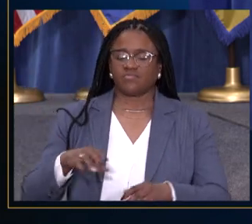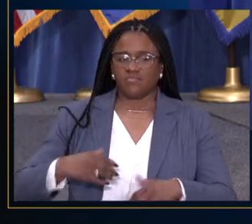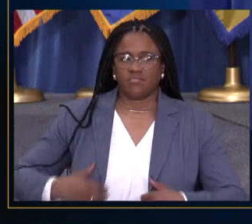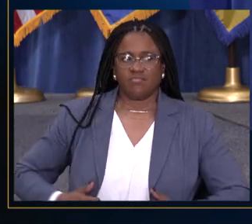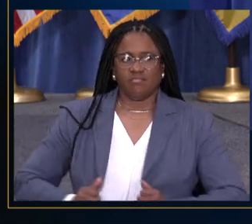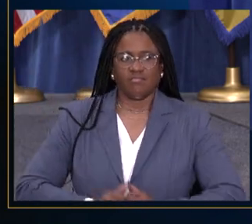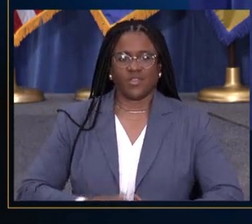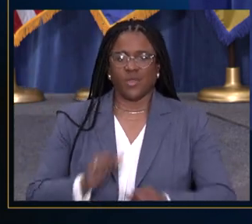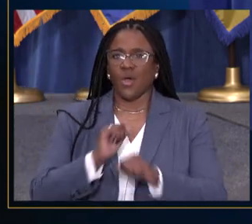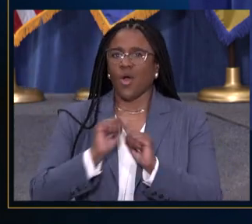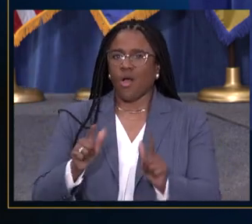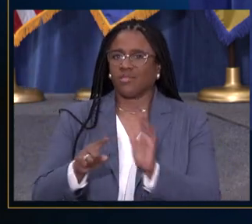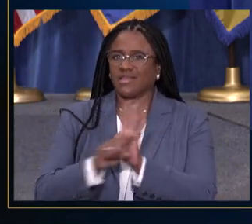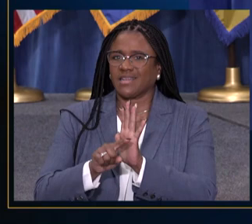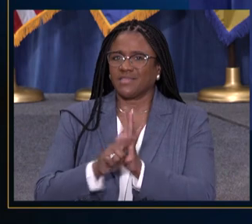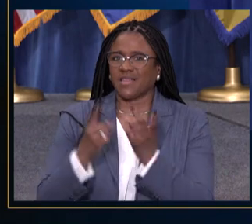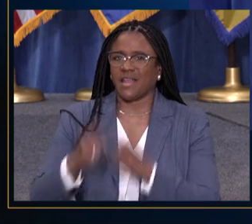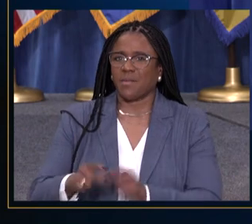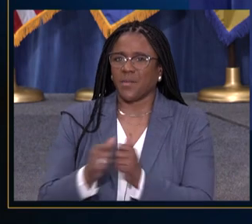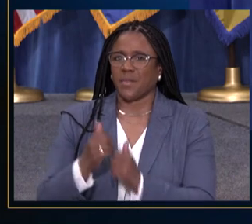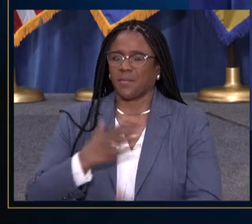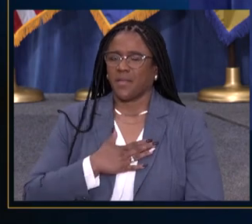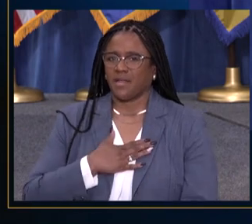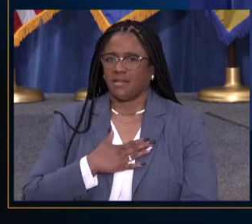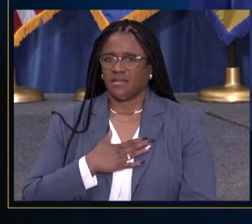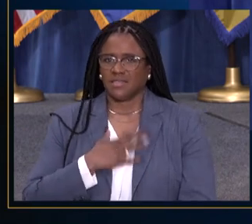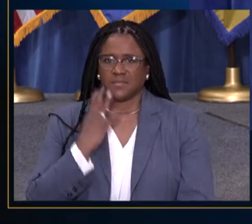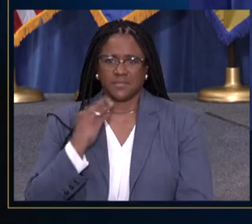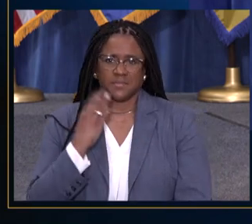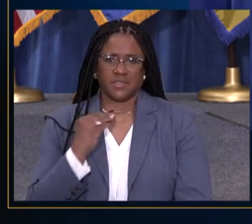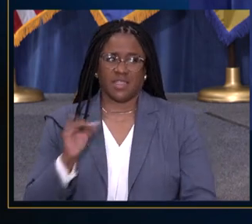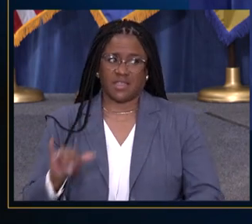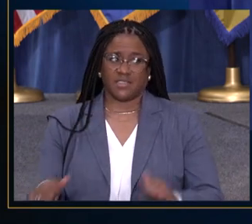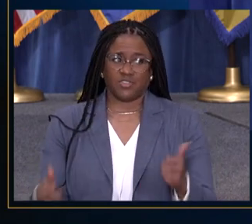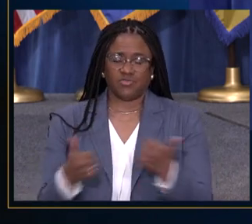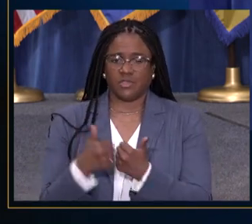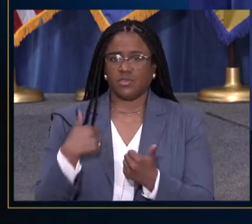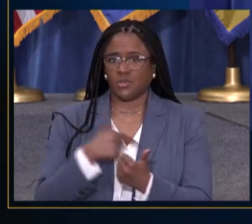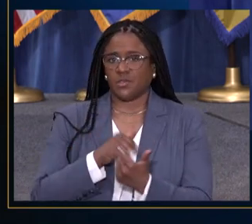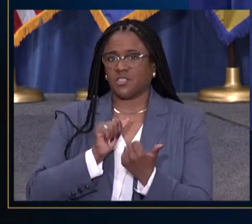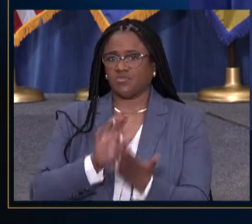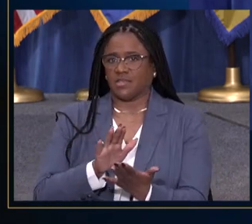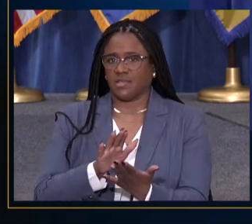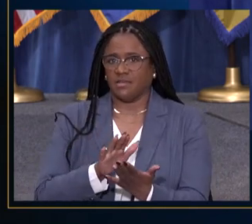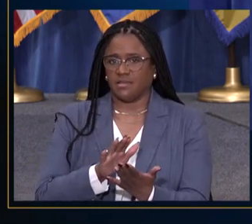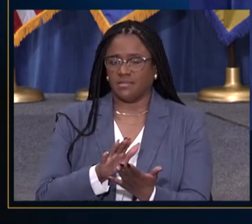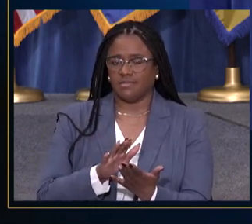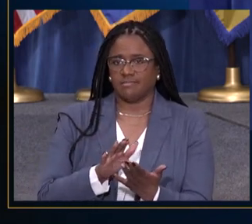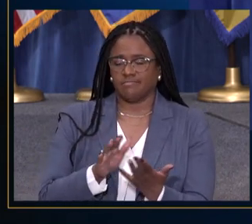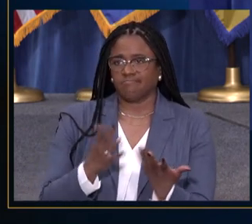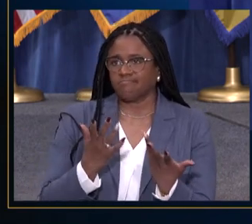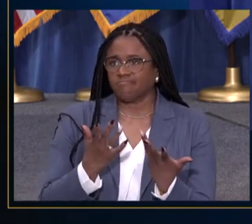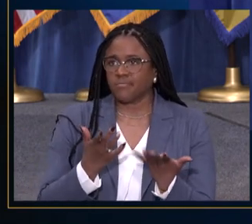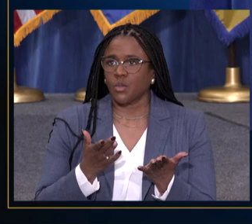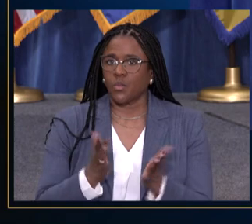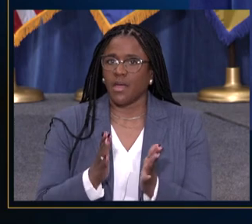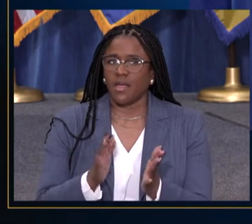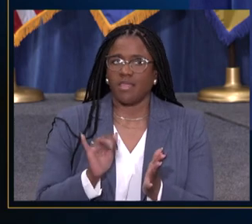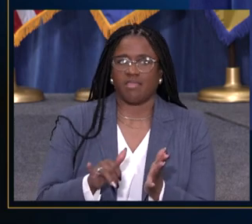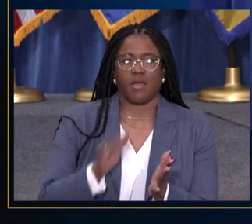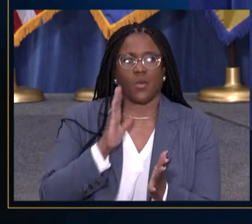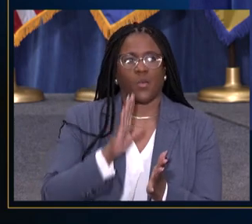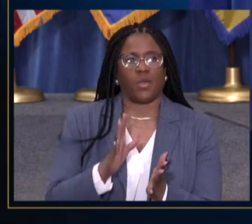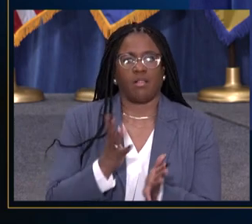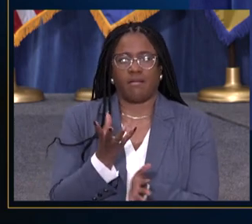come with it? And so those are some of the challenges I think that we are addressing in a way that will help to bridge